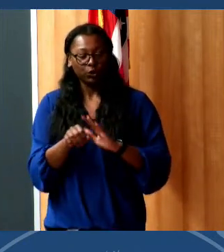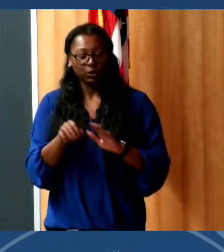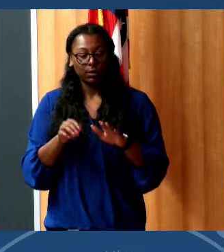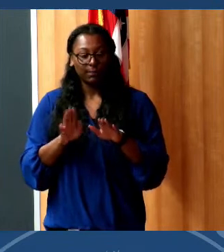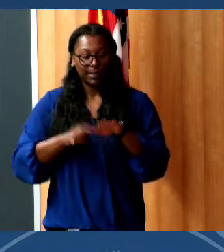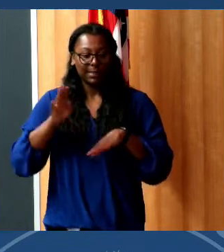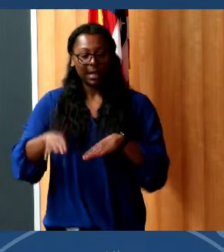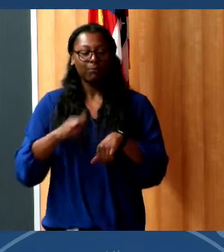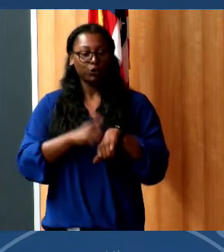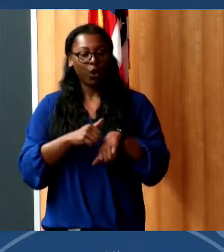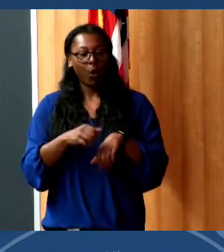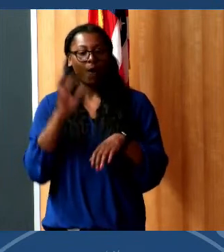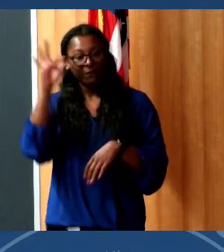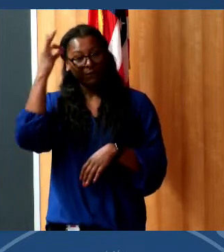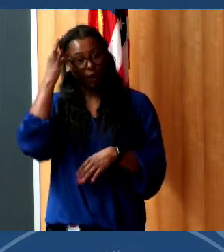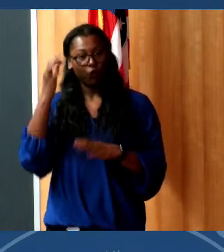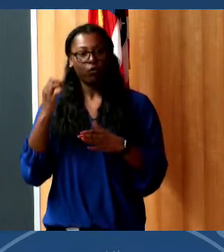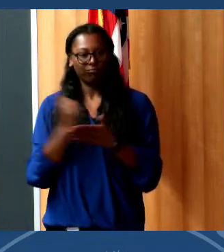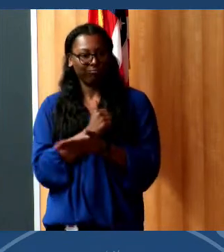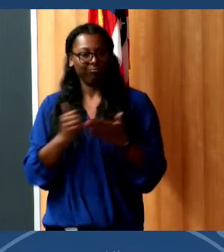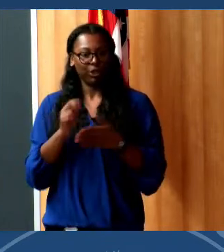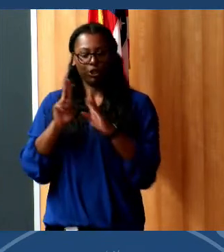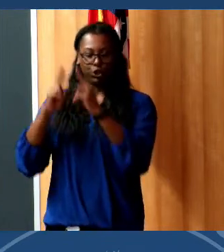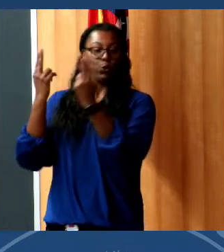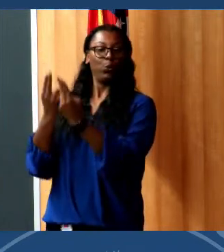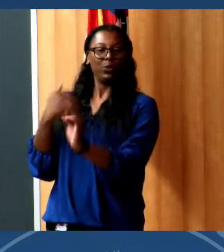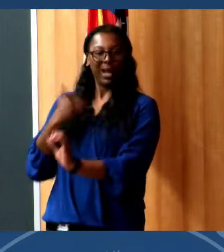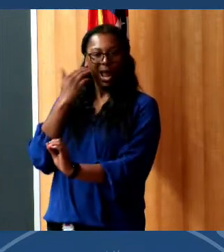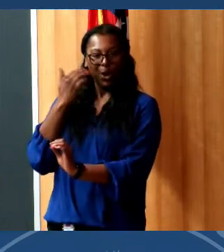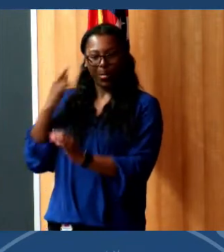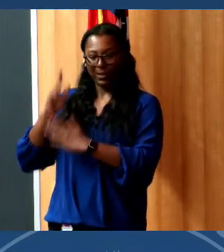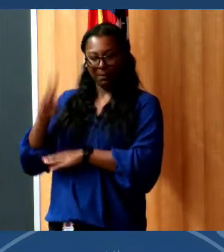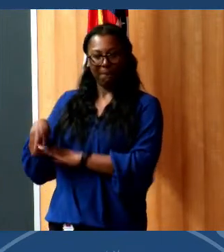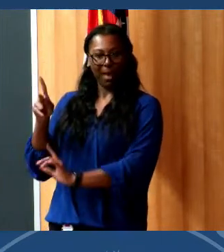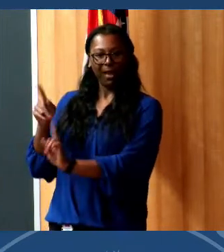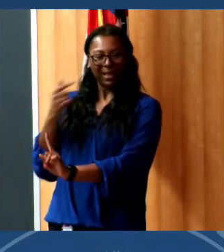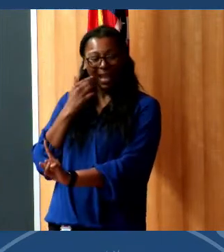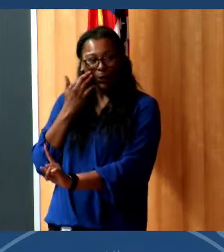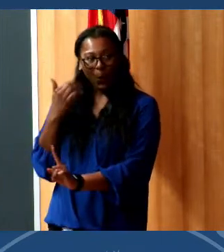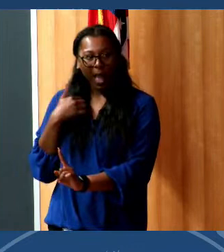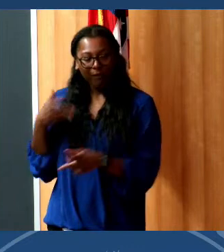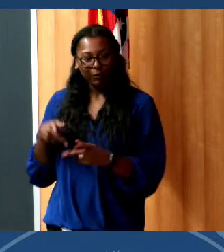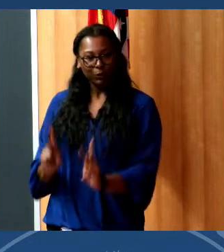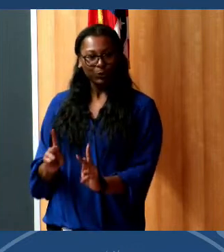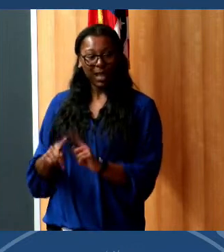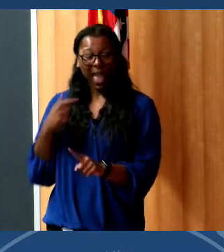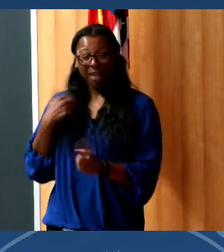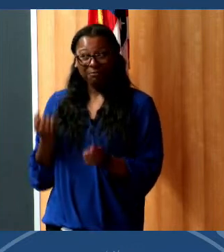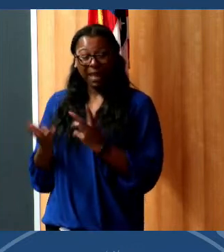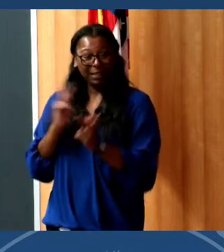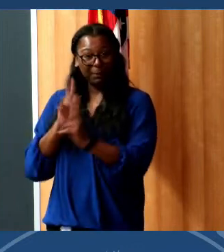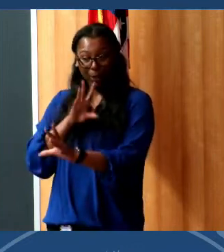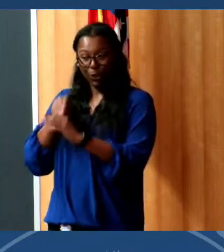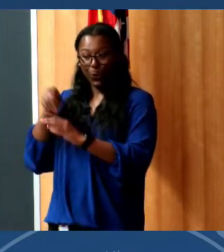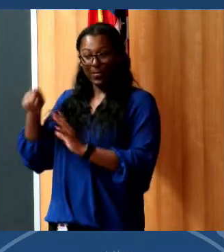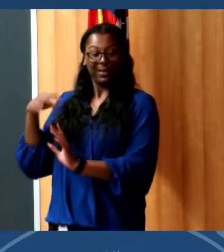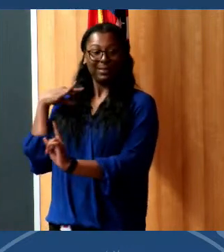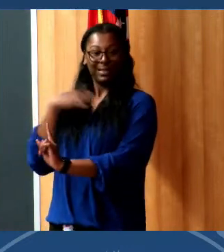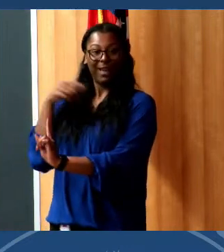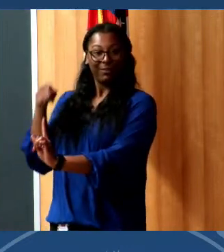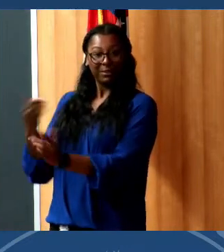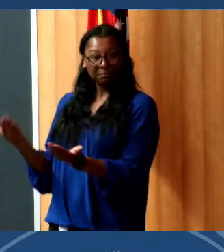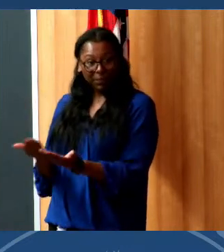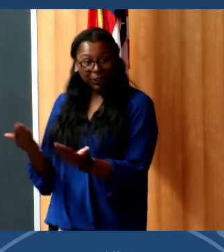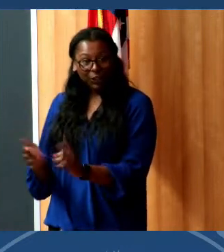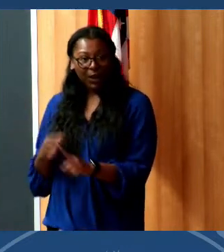and United Way, Christina Woznicki of Summer Youth Learning Collaborative, Catherine Burns and Alana Berry of the Governor's Office,